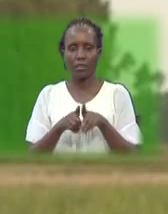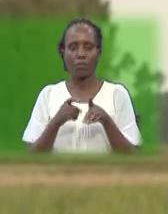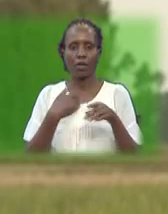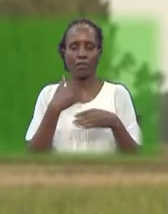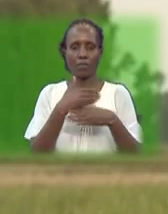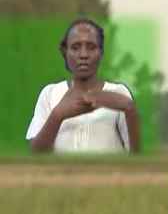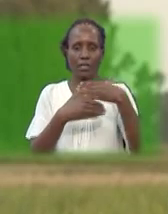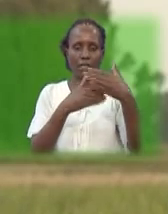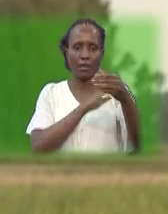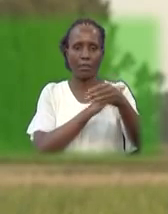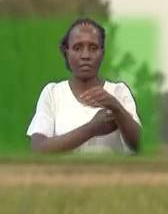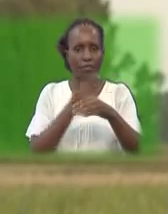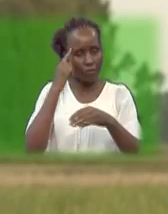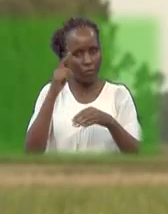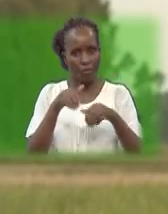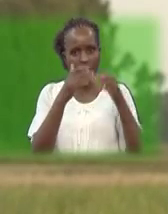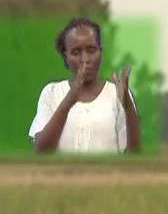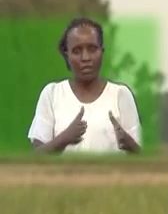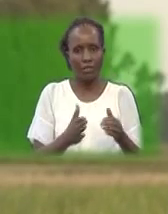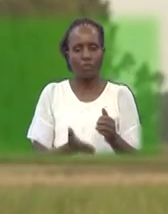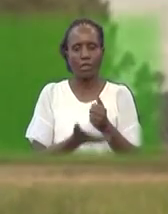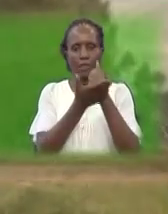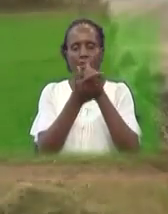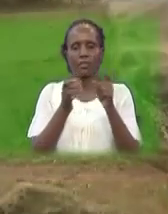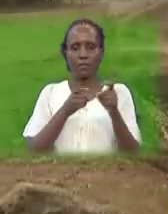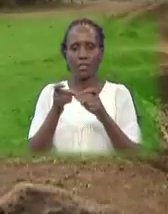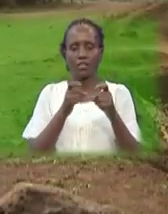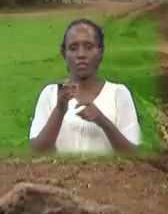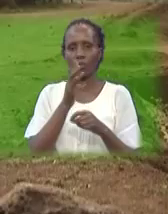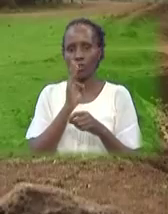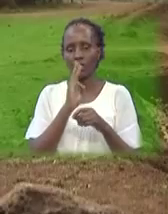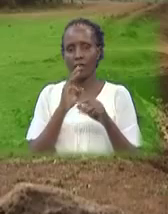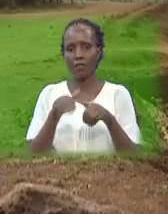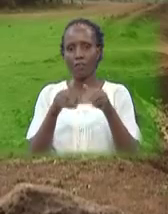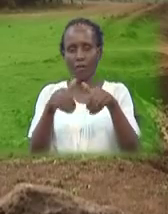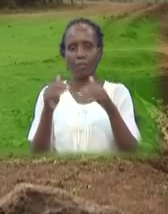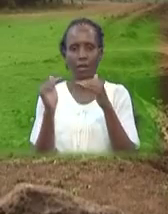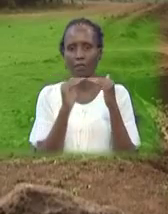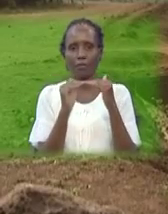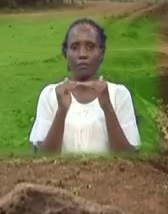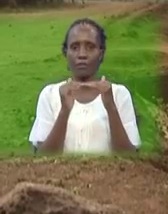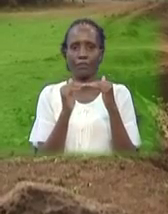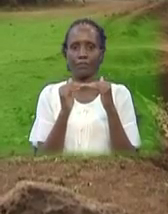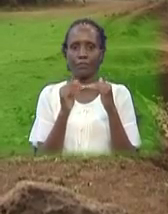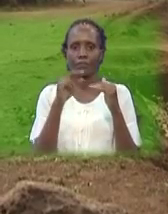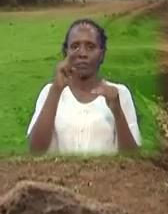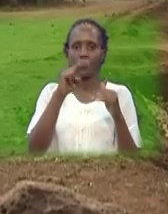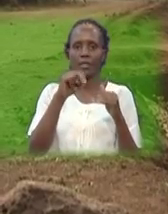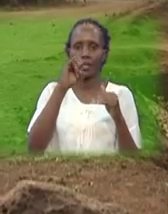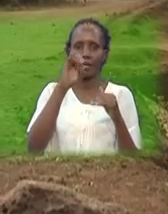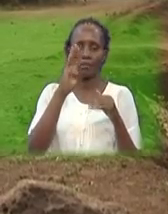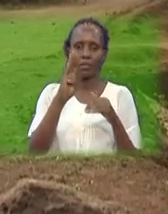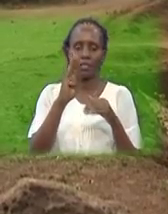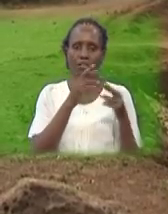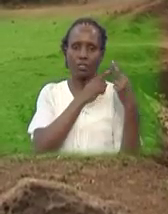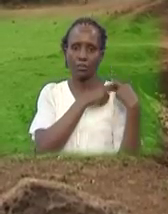capacity so that they can assist us in managing the water, especially at their own farm level. NIB is responsible for maintenance